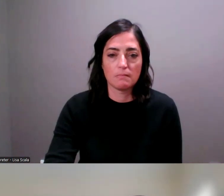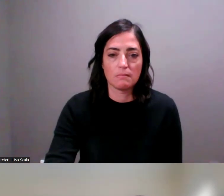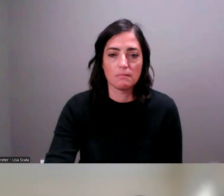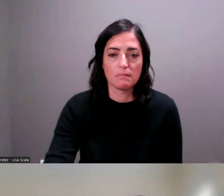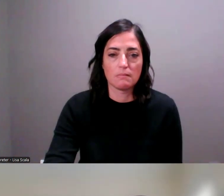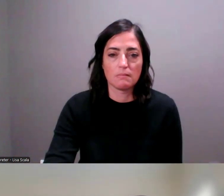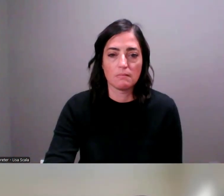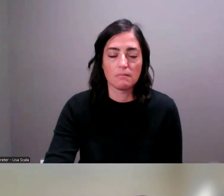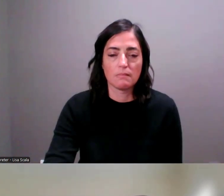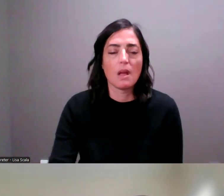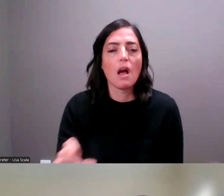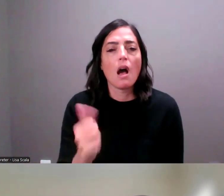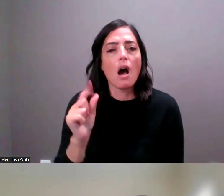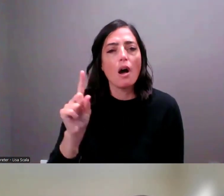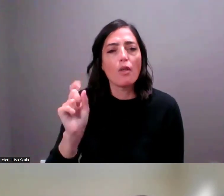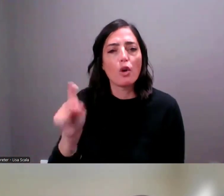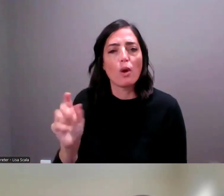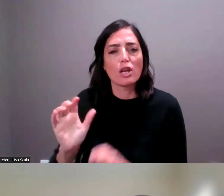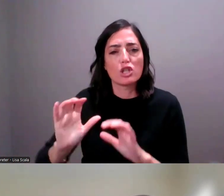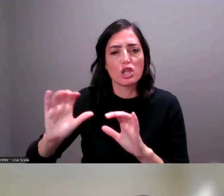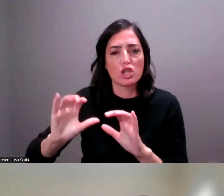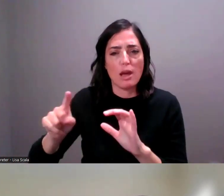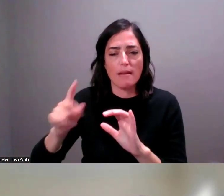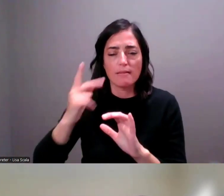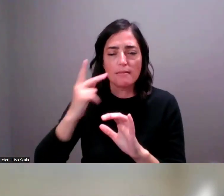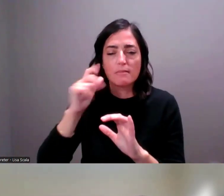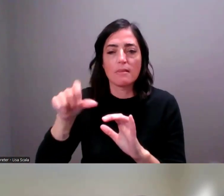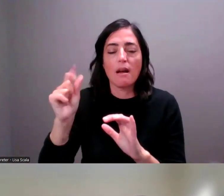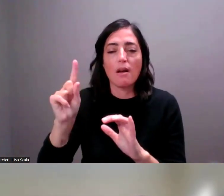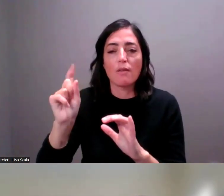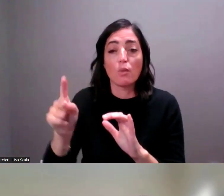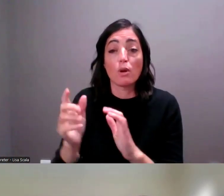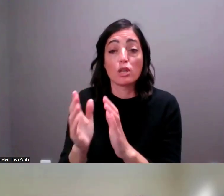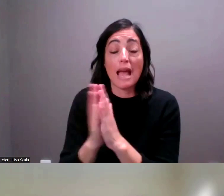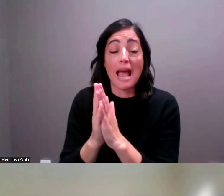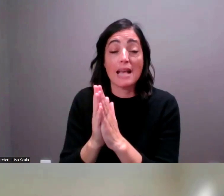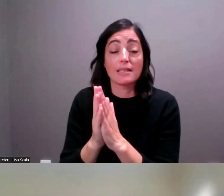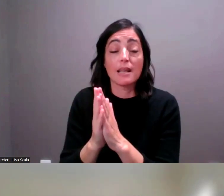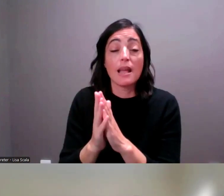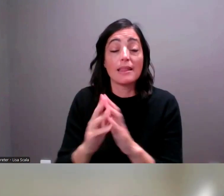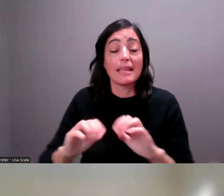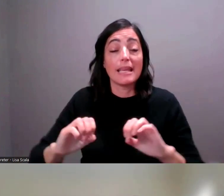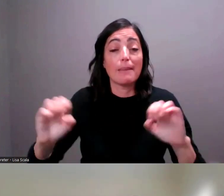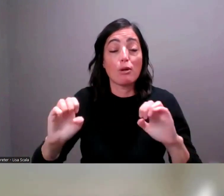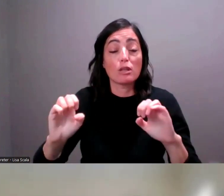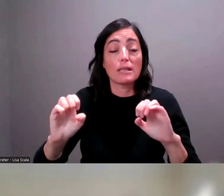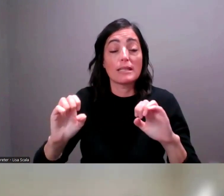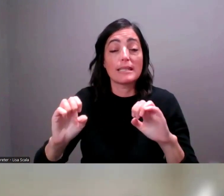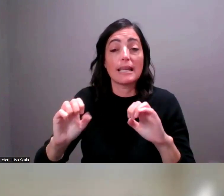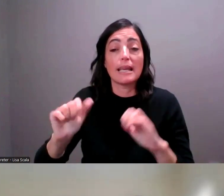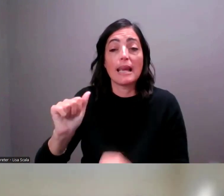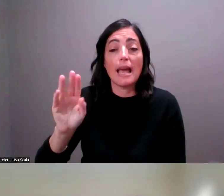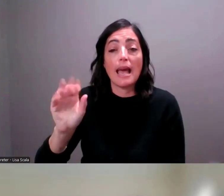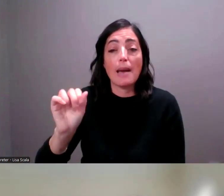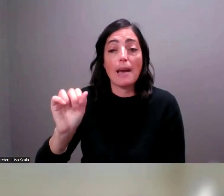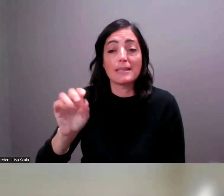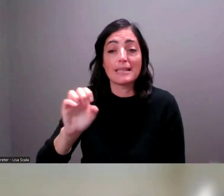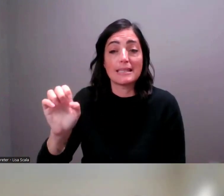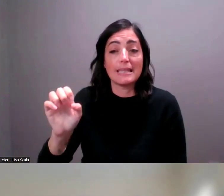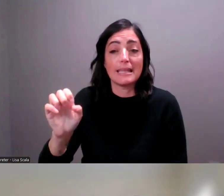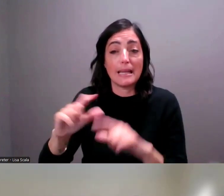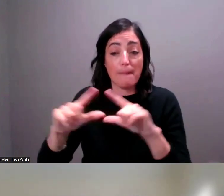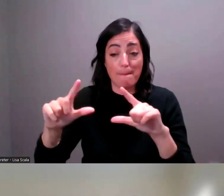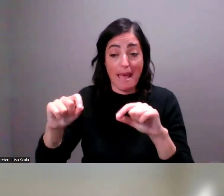There's another question in the chat asking, is the emergency absentee ballot new this year in Mass, or has